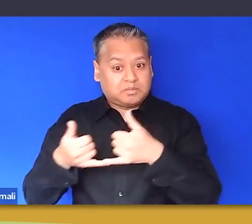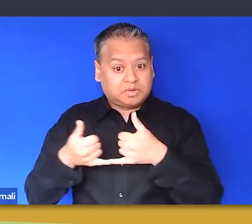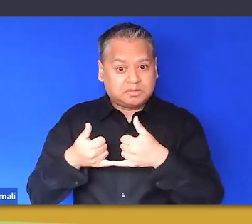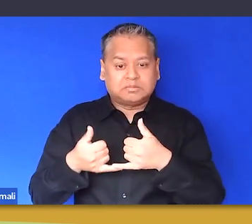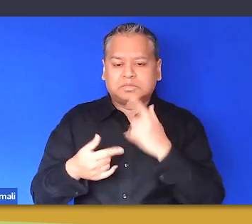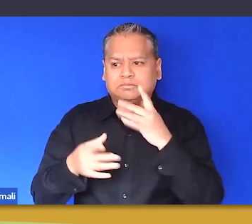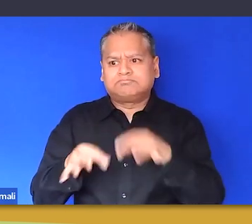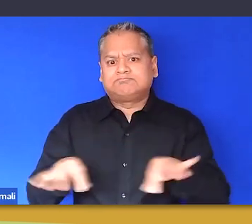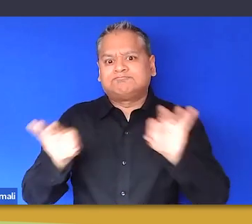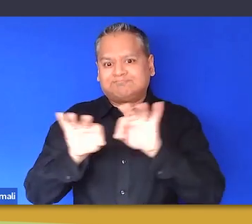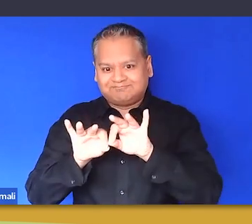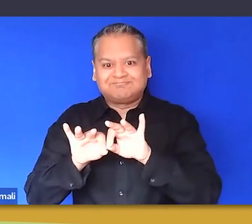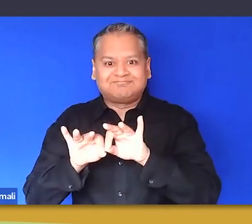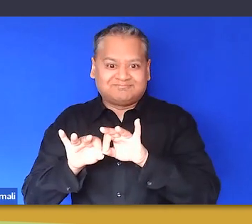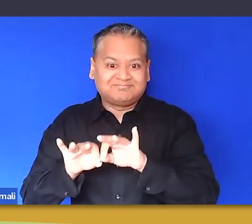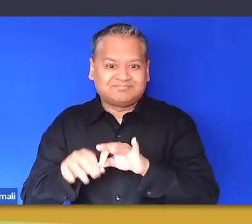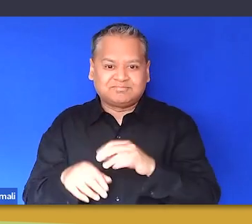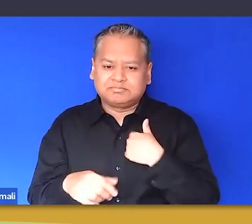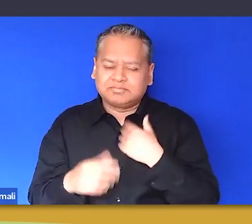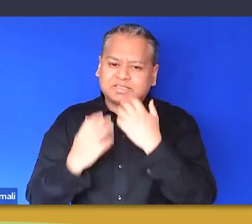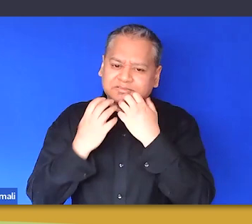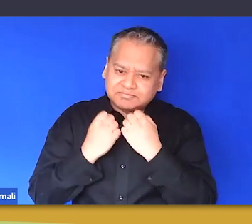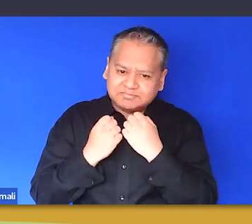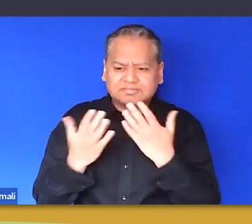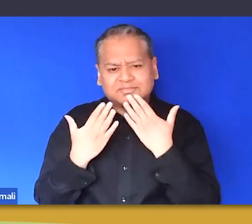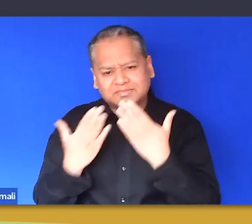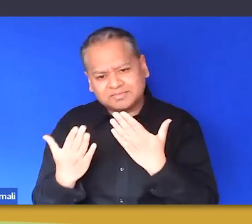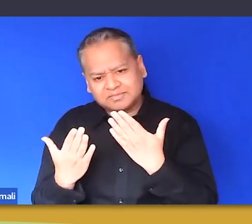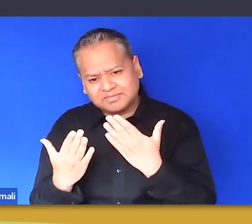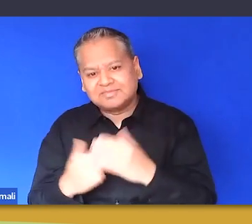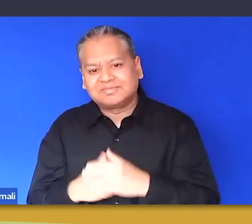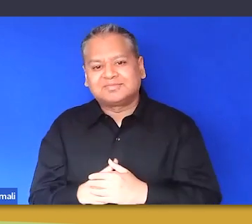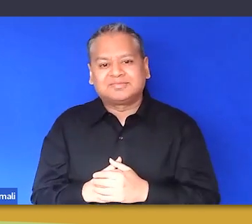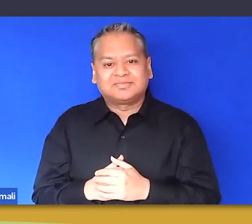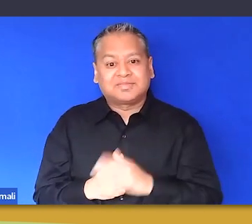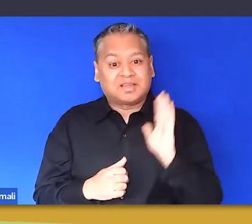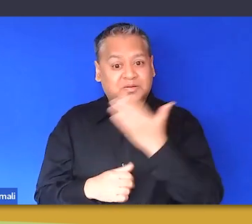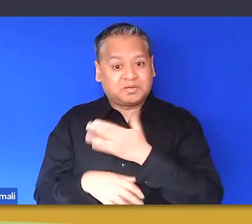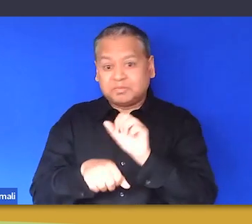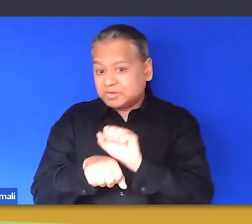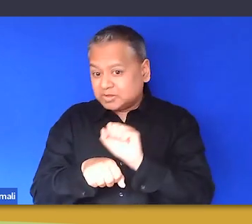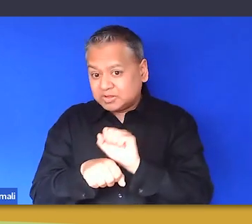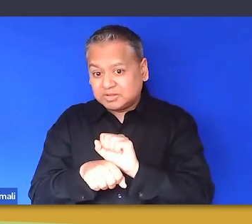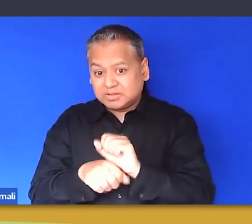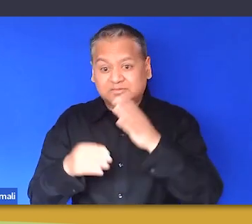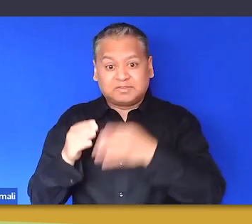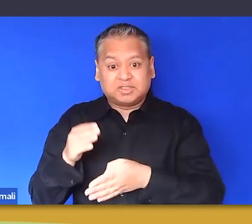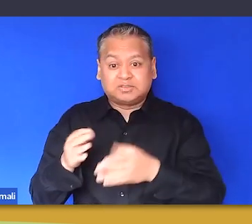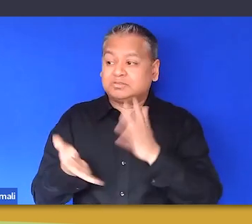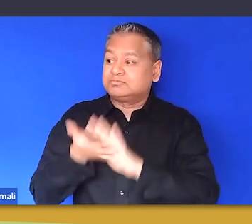to carry on that work, right? To double our efforts, because the work isn't done. So this will